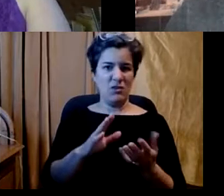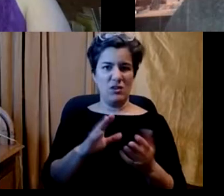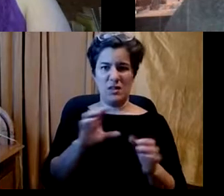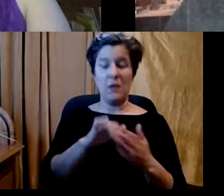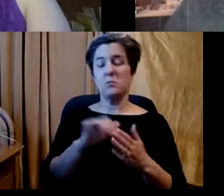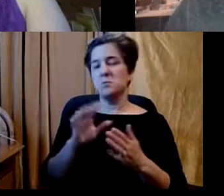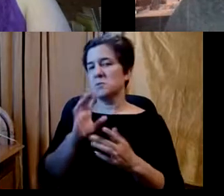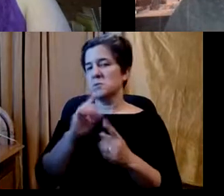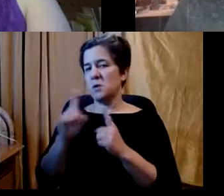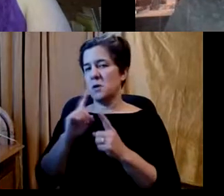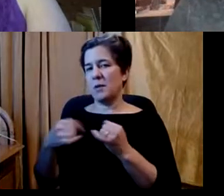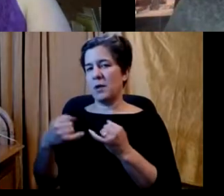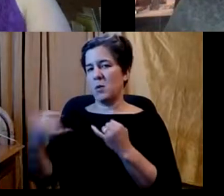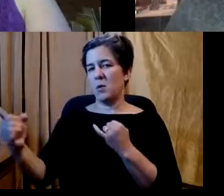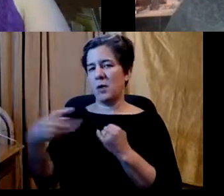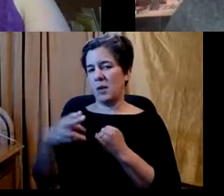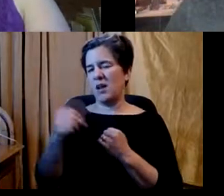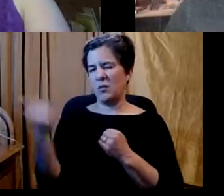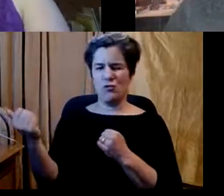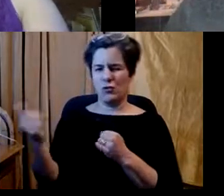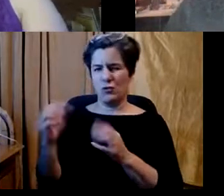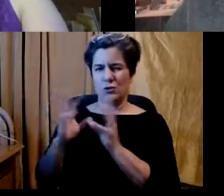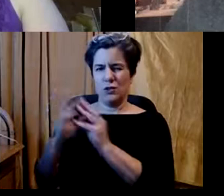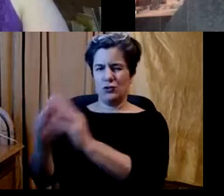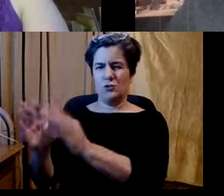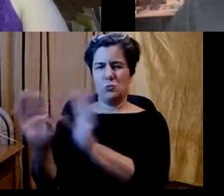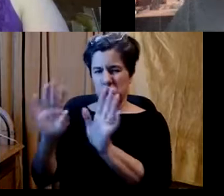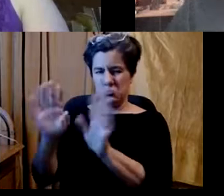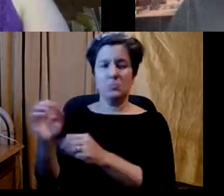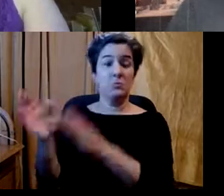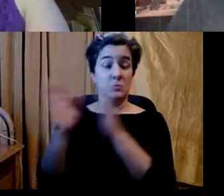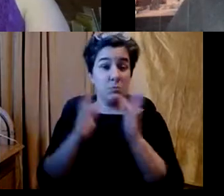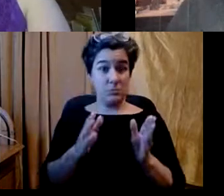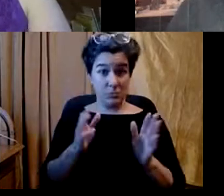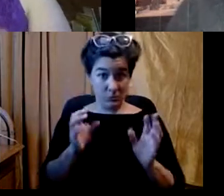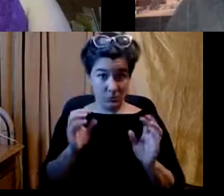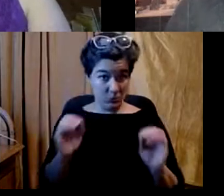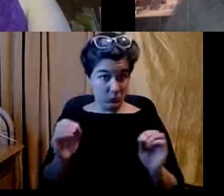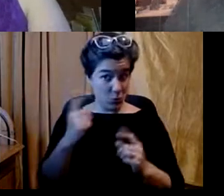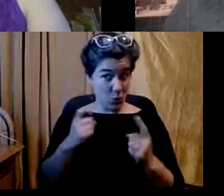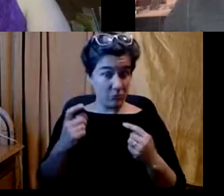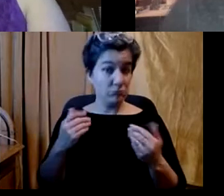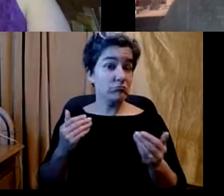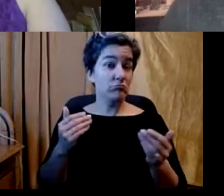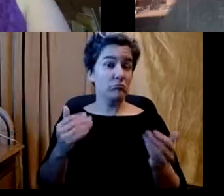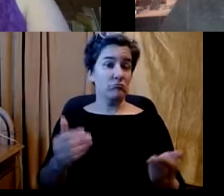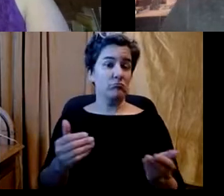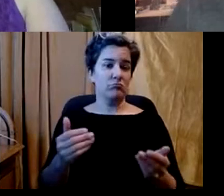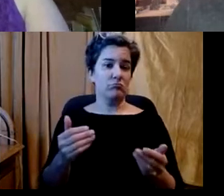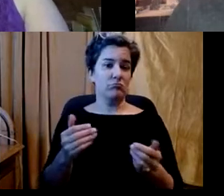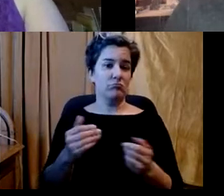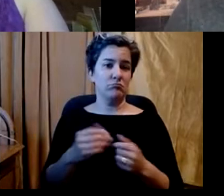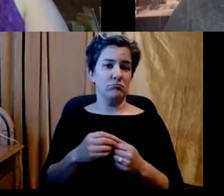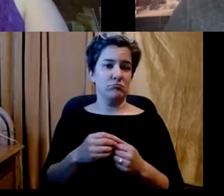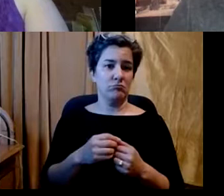some other panels. So I'd love to do that first and then make sure no one else is jumping in for a question. Let's do that first and then let's see if we get around and do some of the